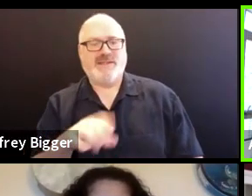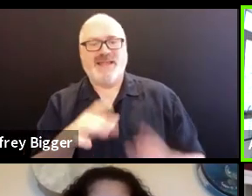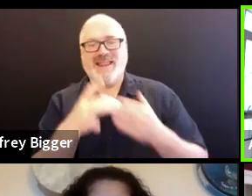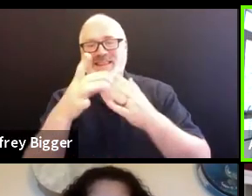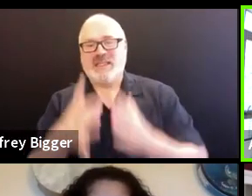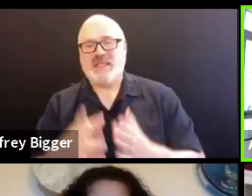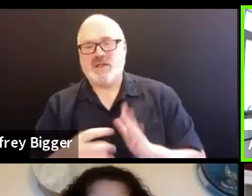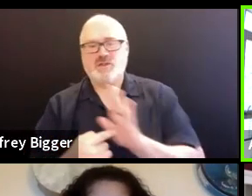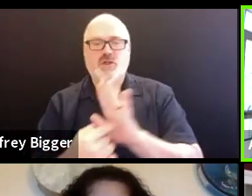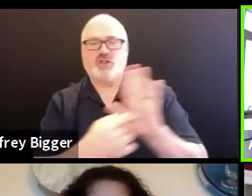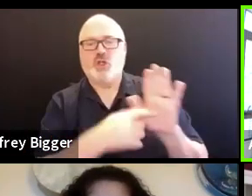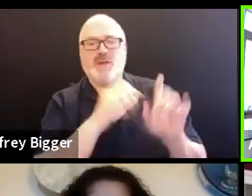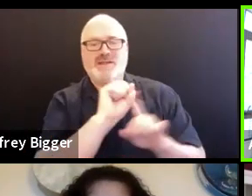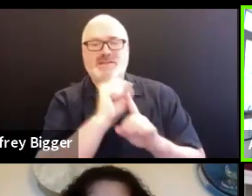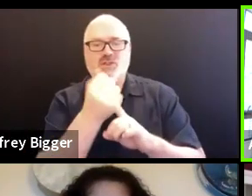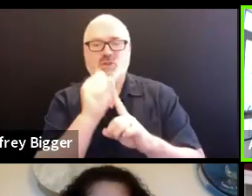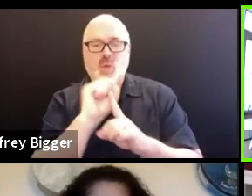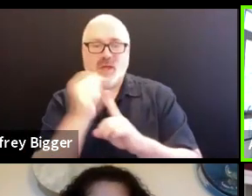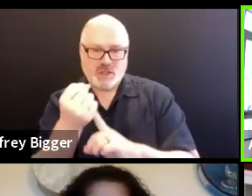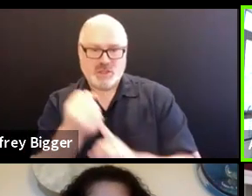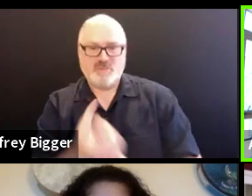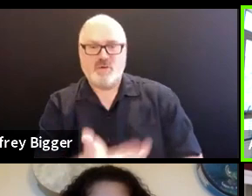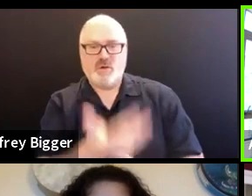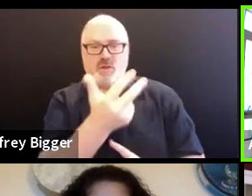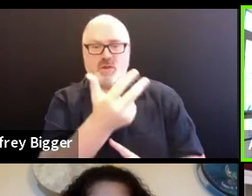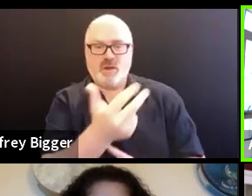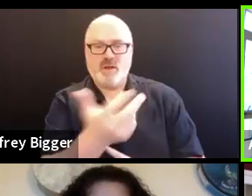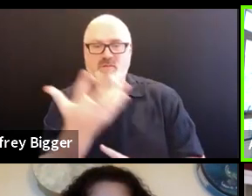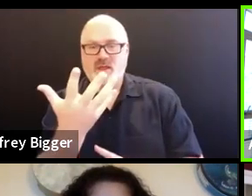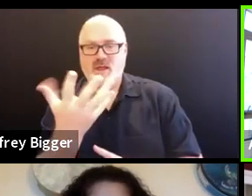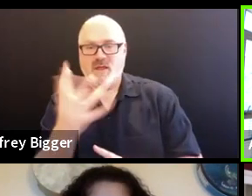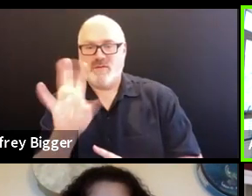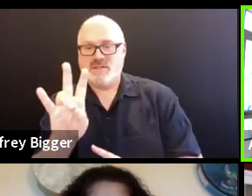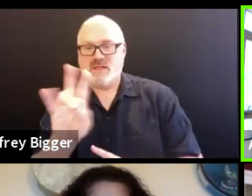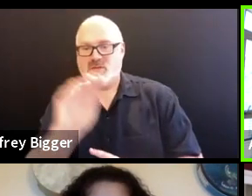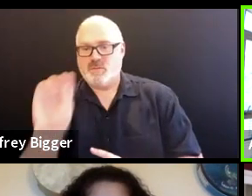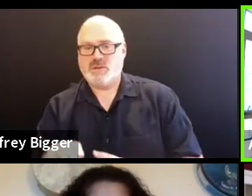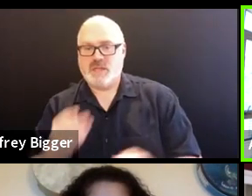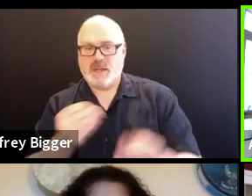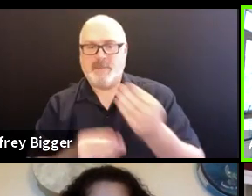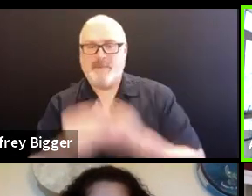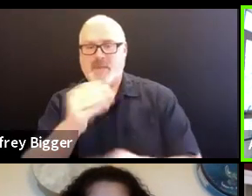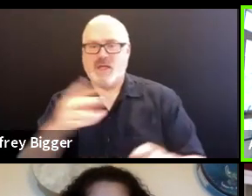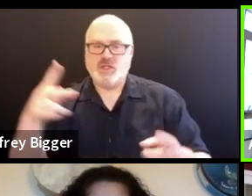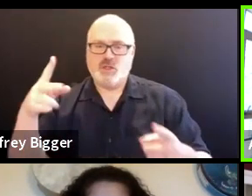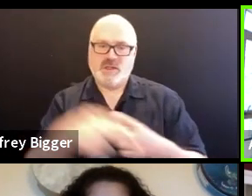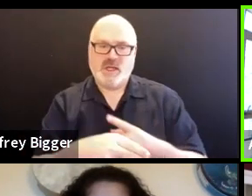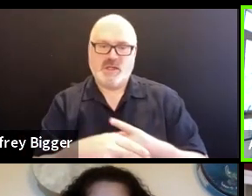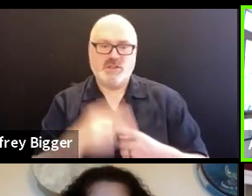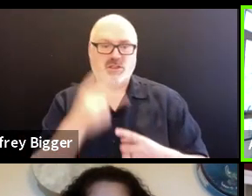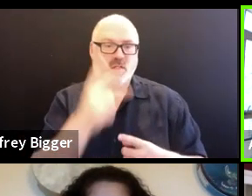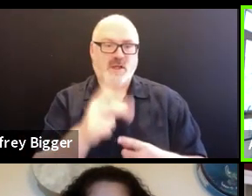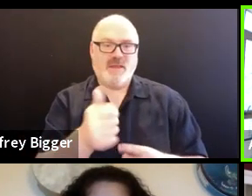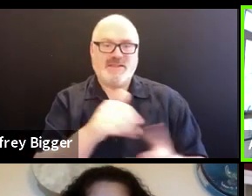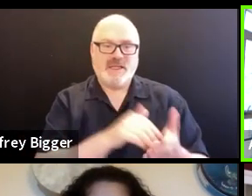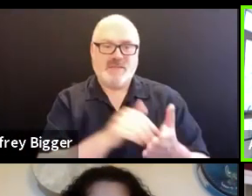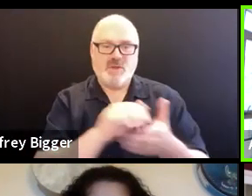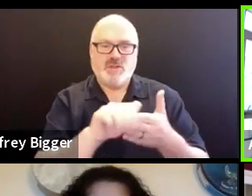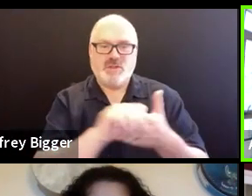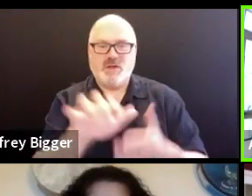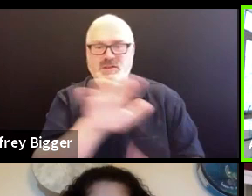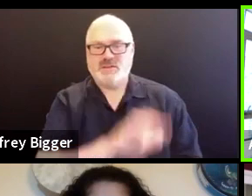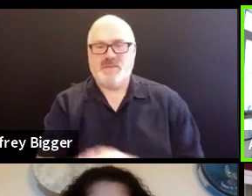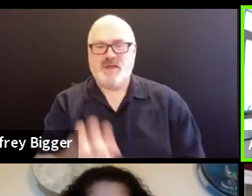presenting scenarios for a 3%, 5%, and 7% budget reduction. So if you look at the $10 million, it's roughly about